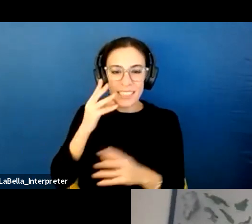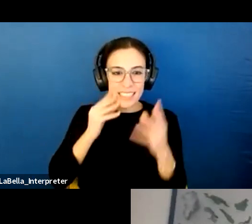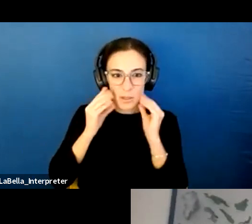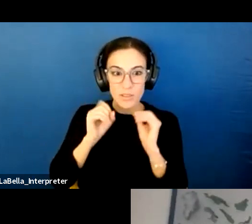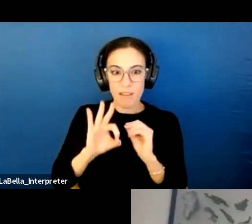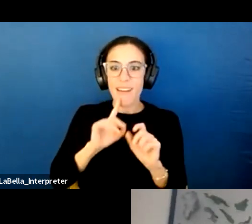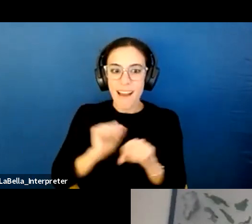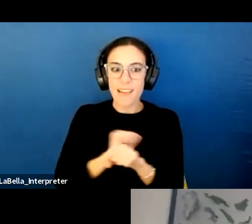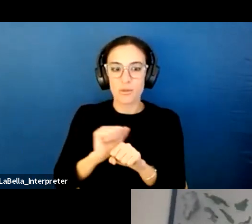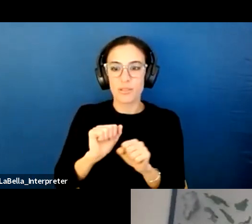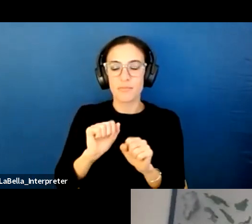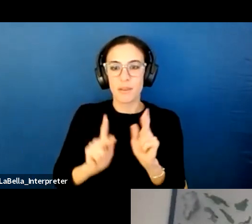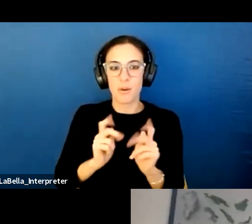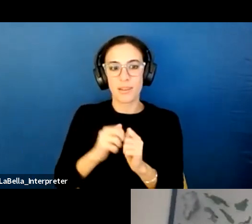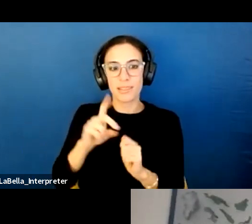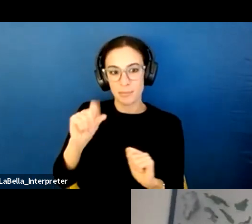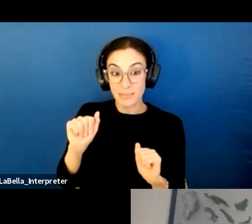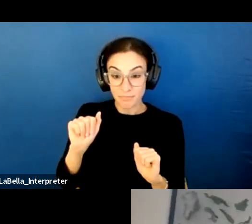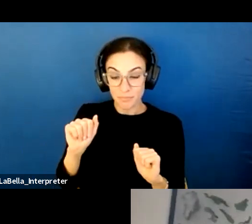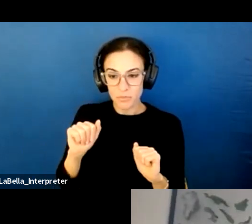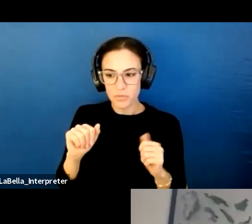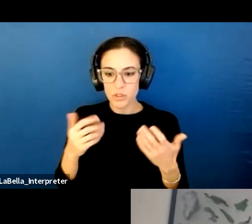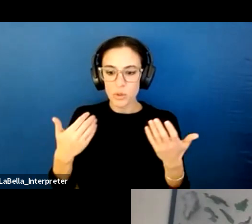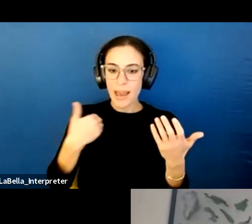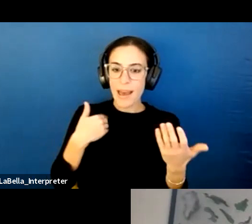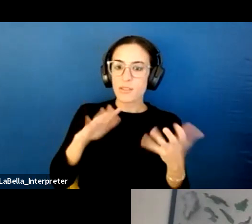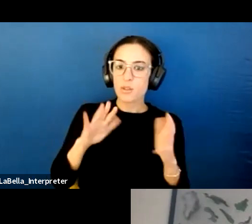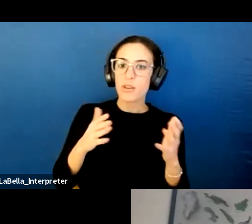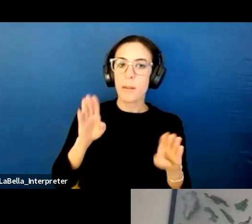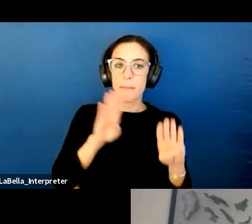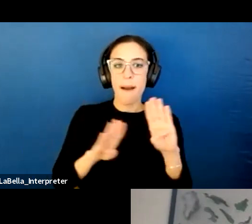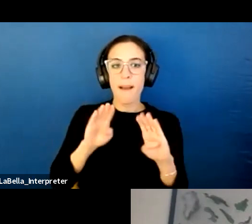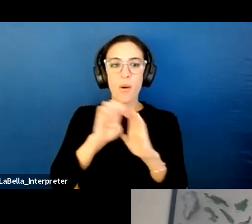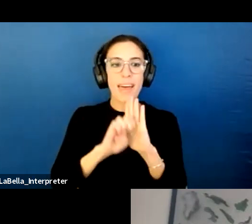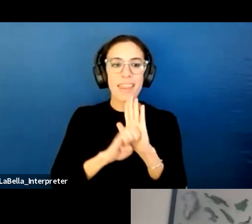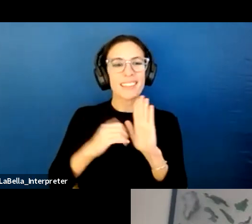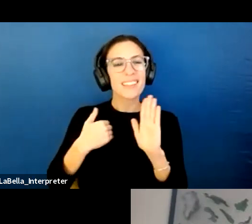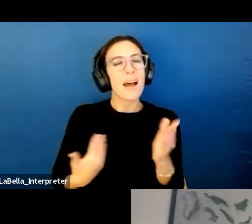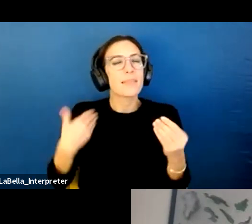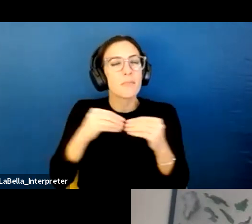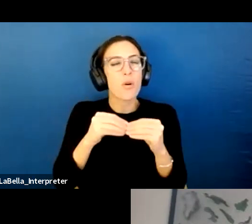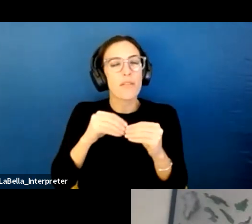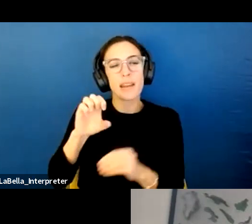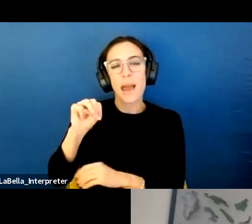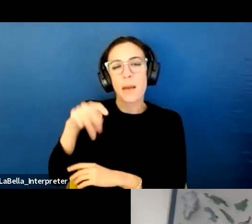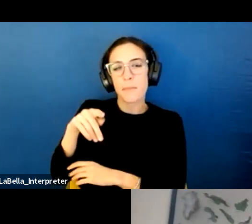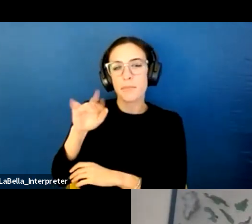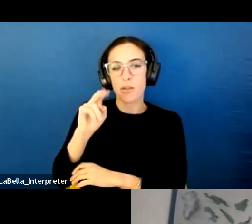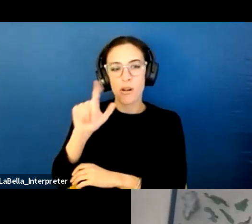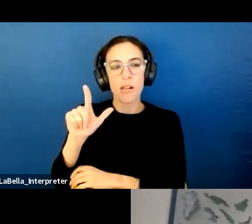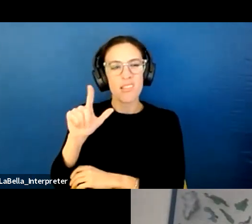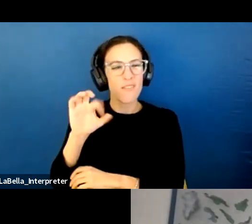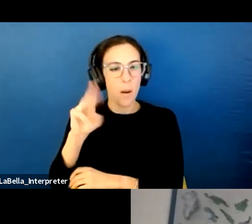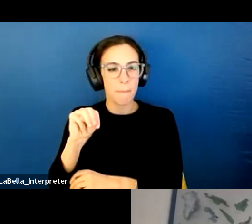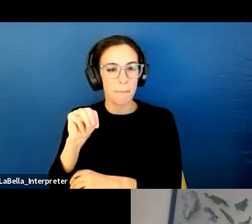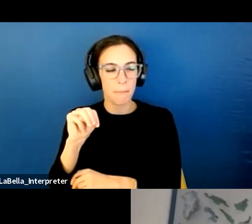And so in other words, have sort of a bioethics that takes a more of an empirical turn, right? And that looks at